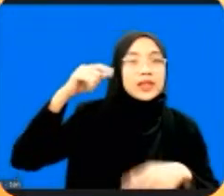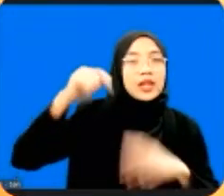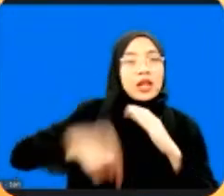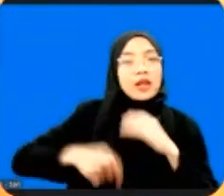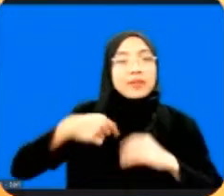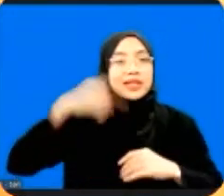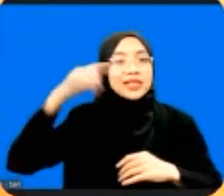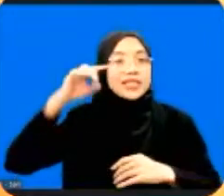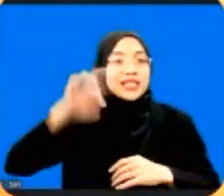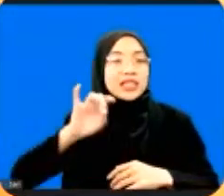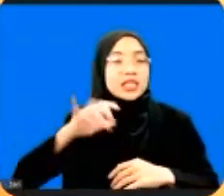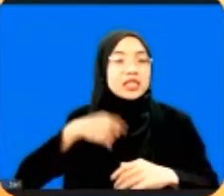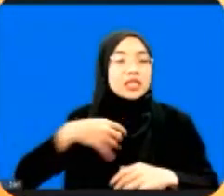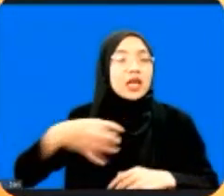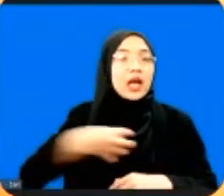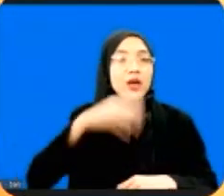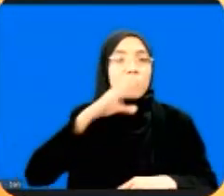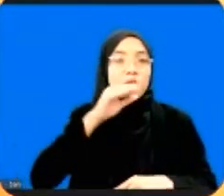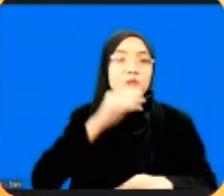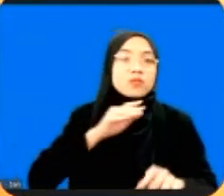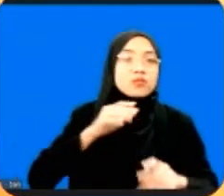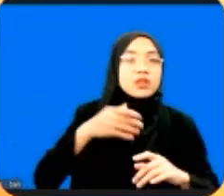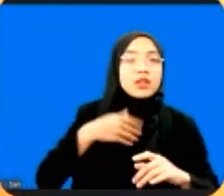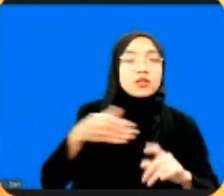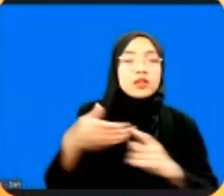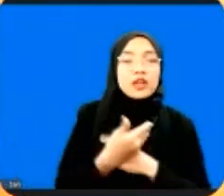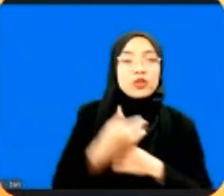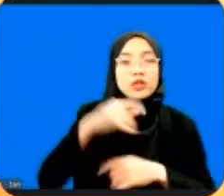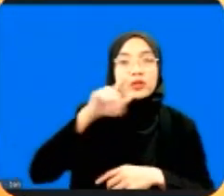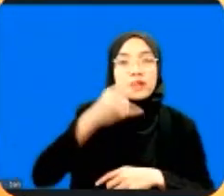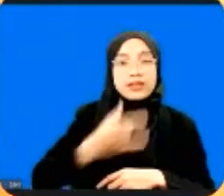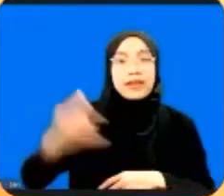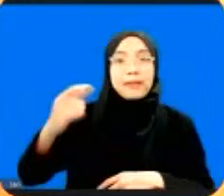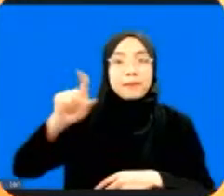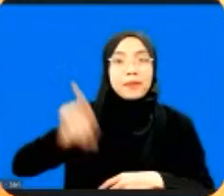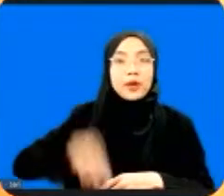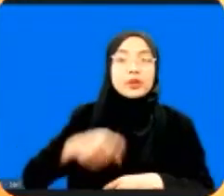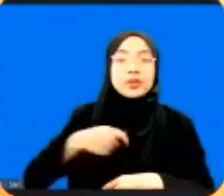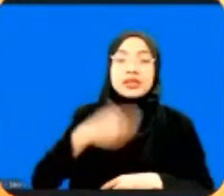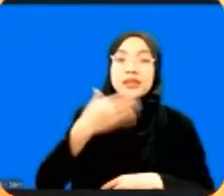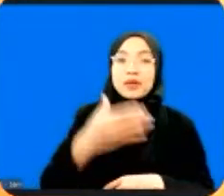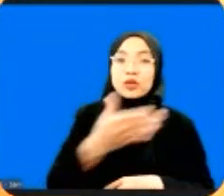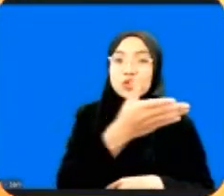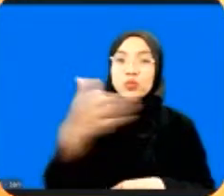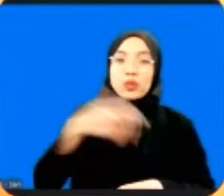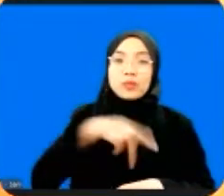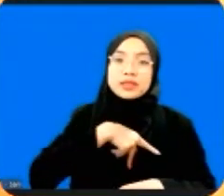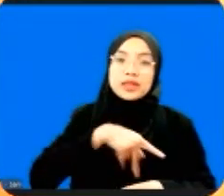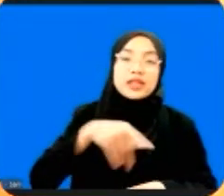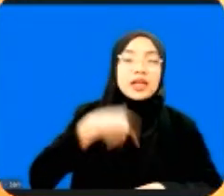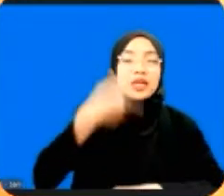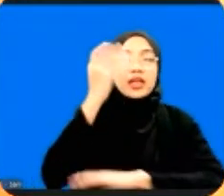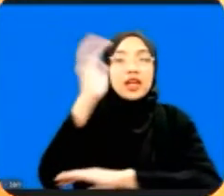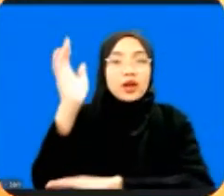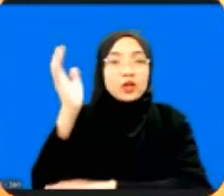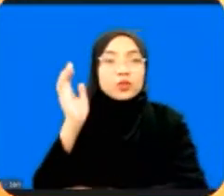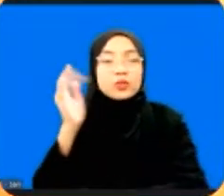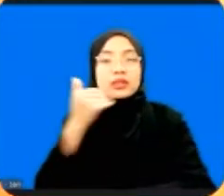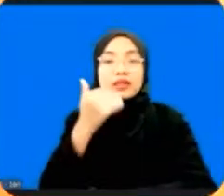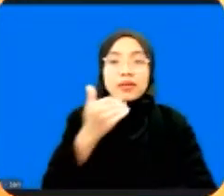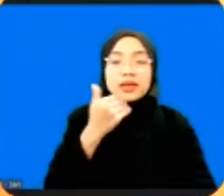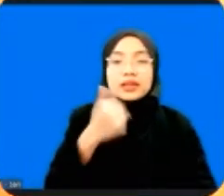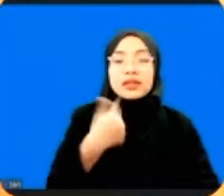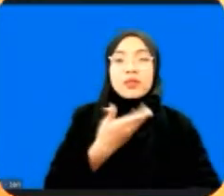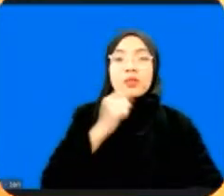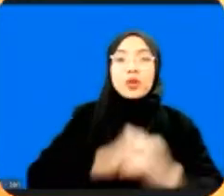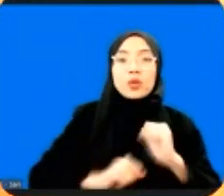for all of you, including for all speakers. And we're going to have another session after this. And thank you very